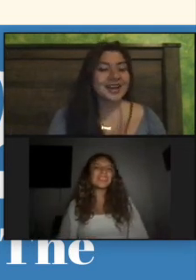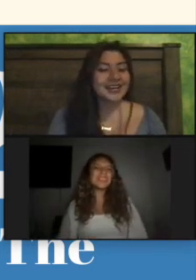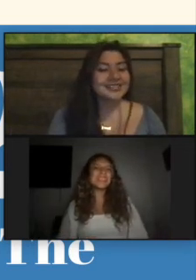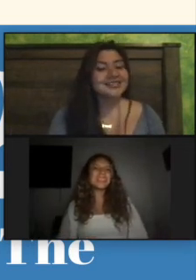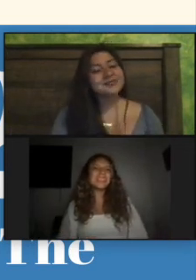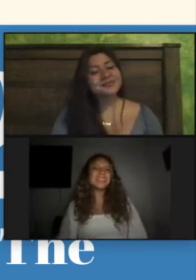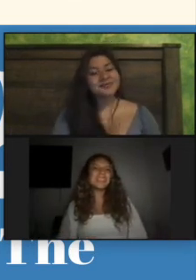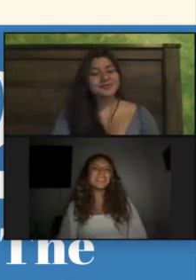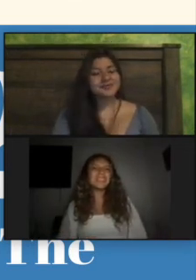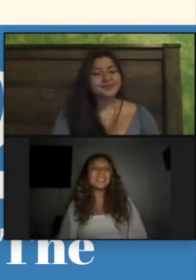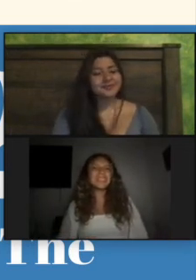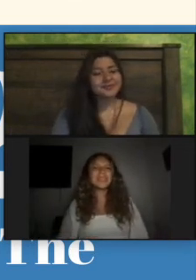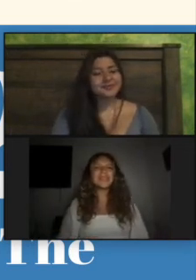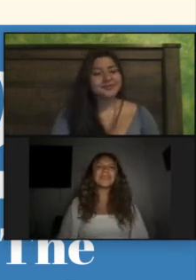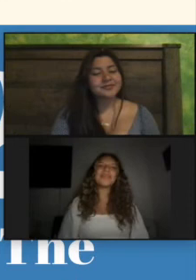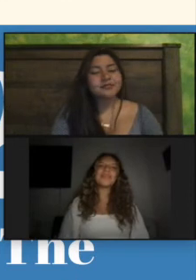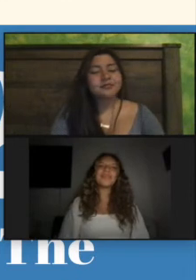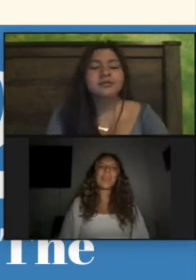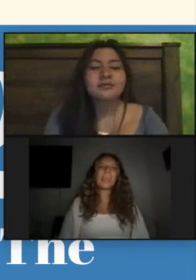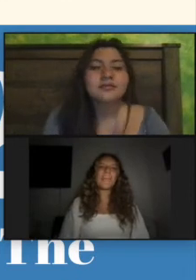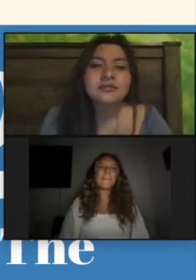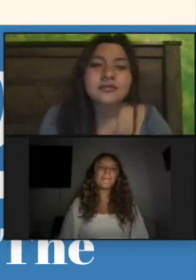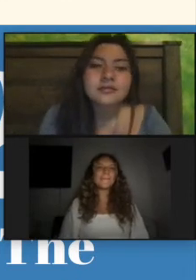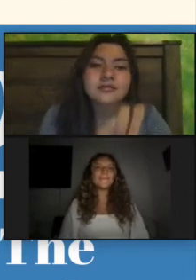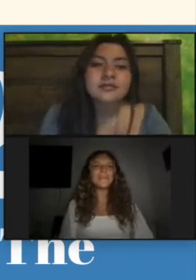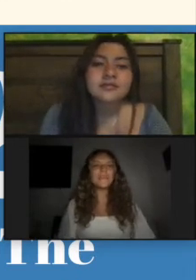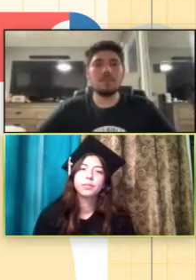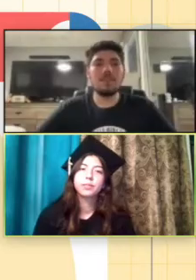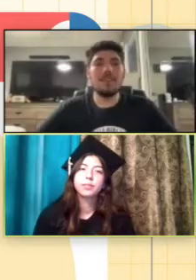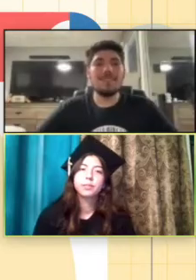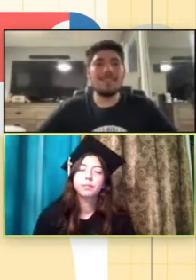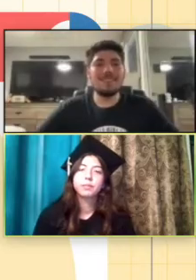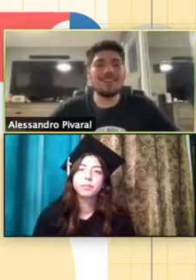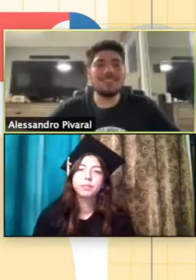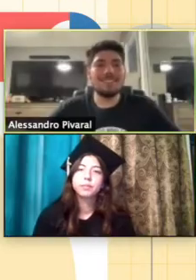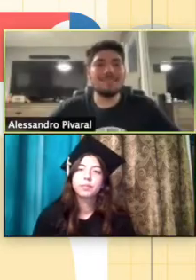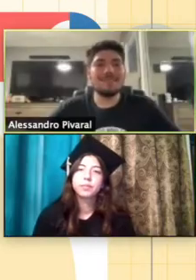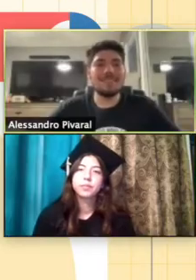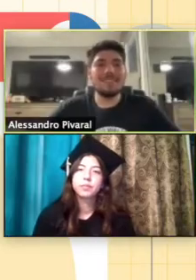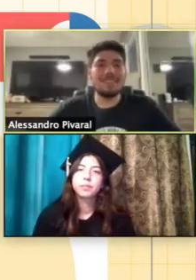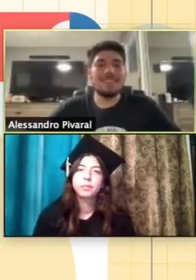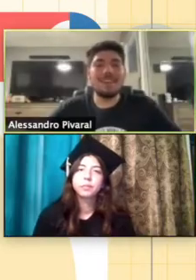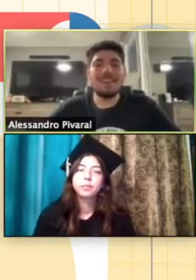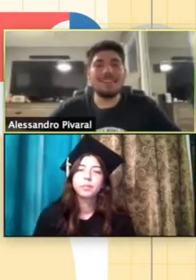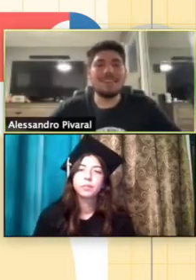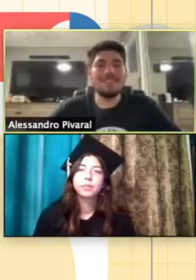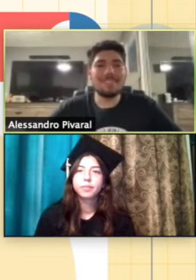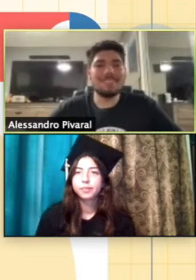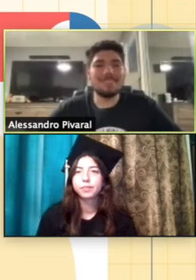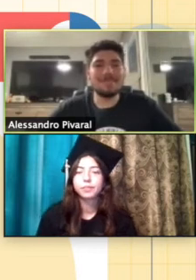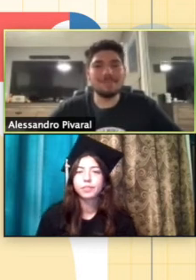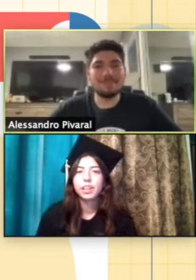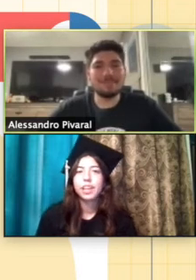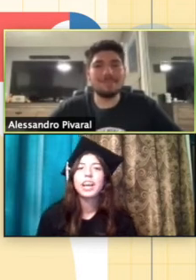away guys thank you ashley hi i'm